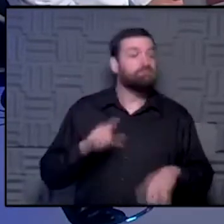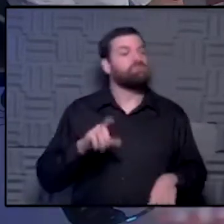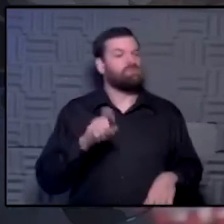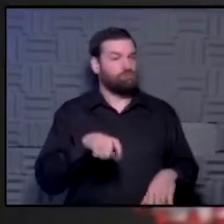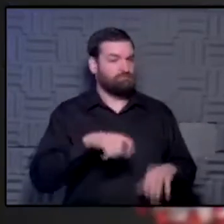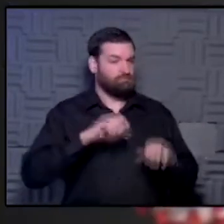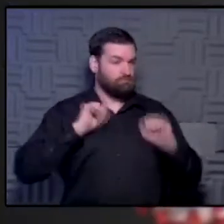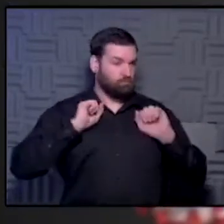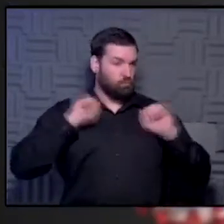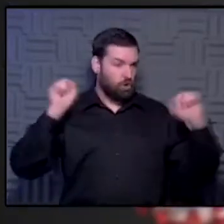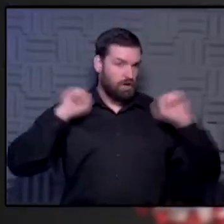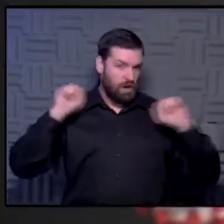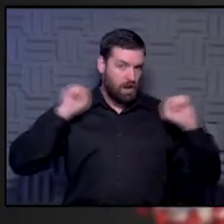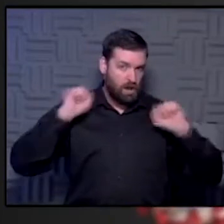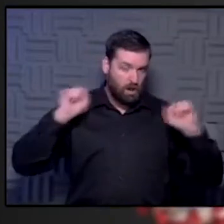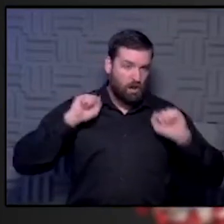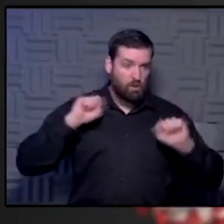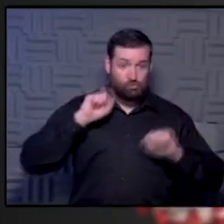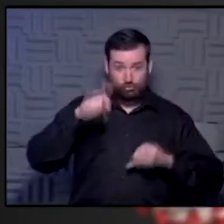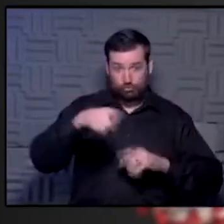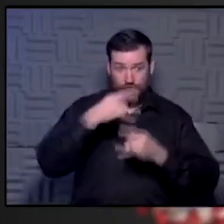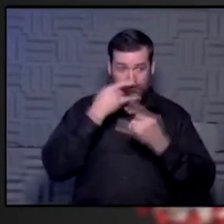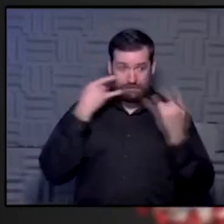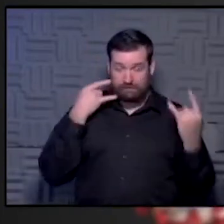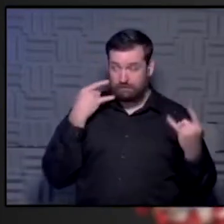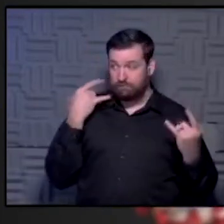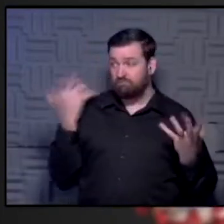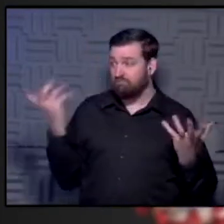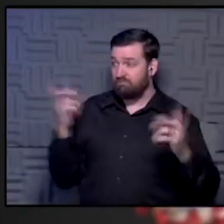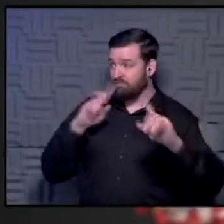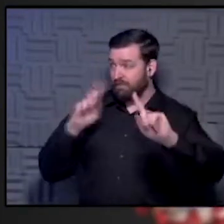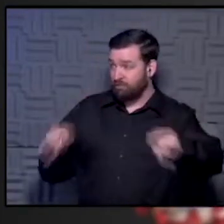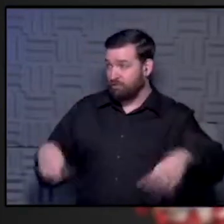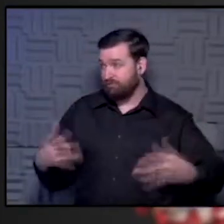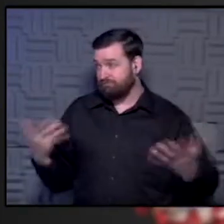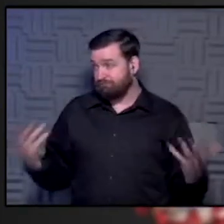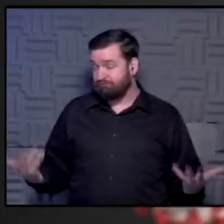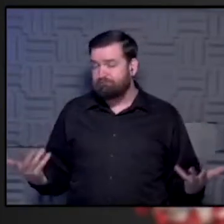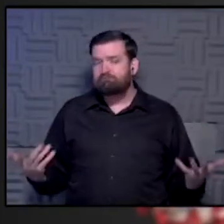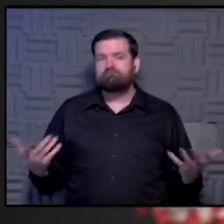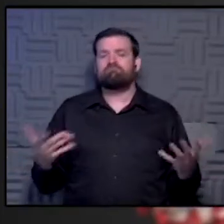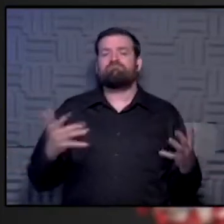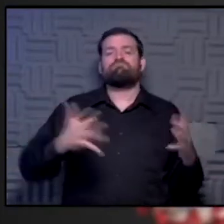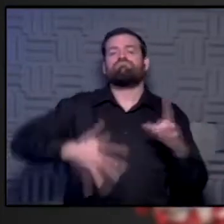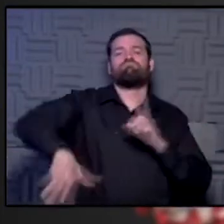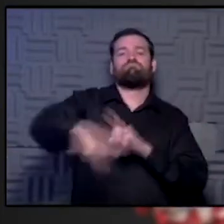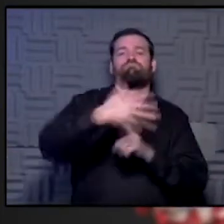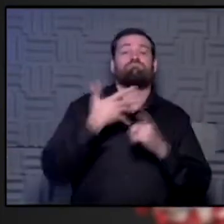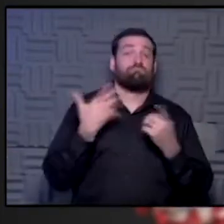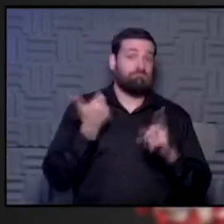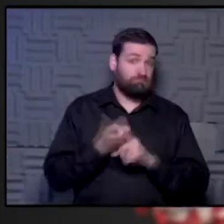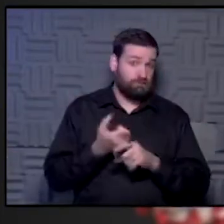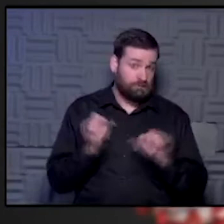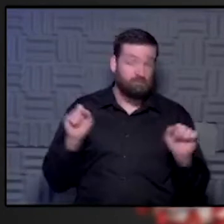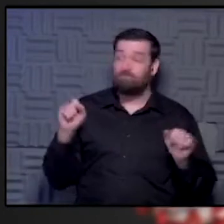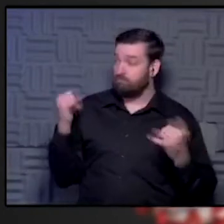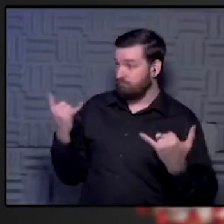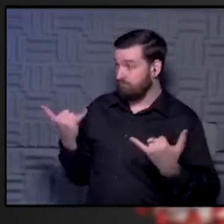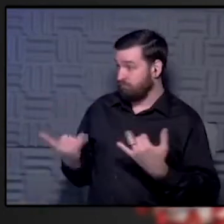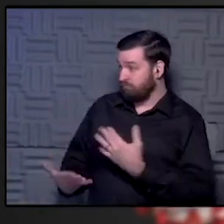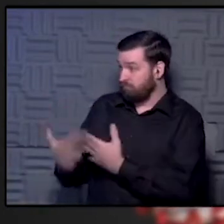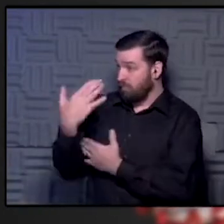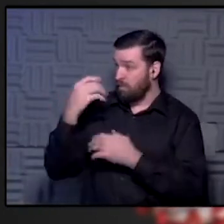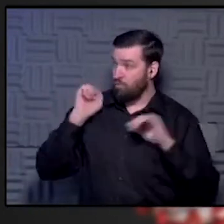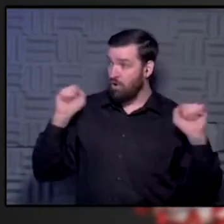wear a mask while working out at the gym? And the answer to that, I think, is going to be found in how safe the gym is. I mean, for example, I worked out this morning. Now, it wasn't